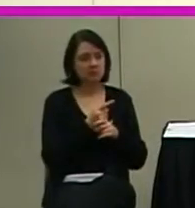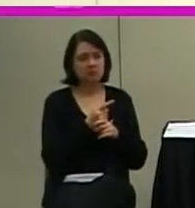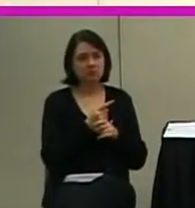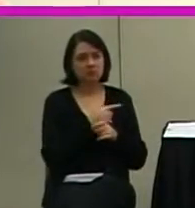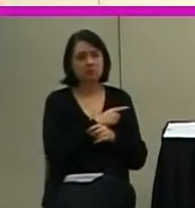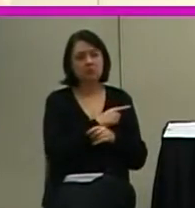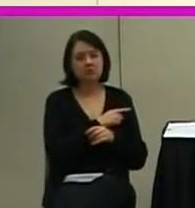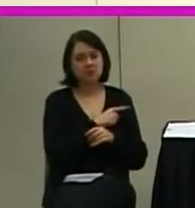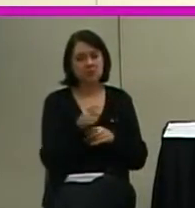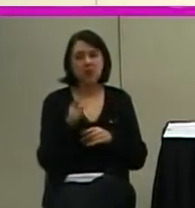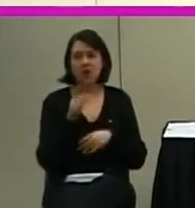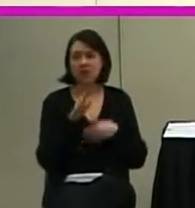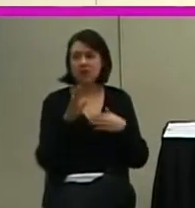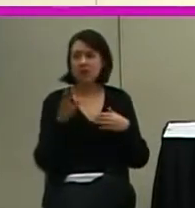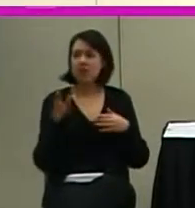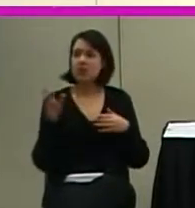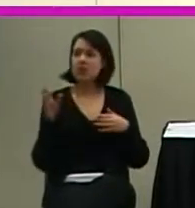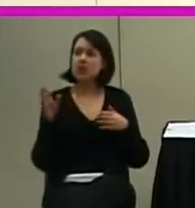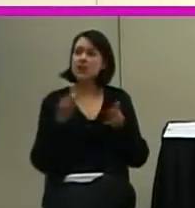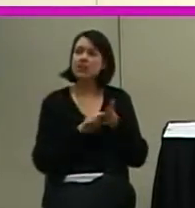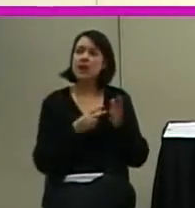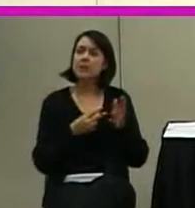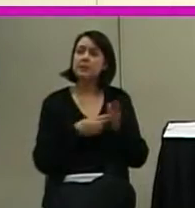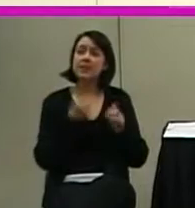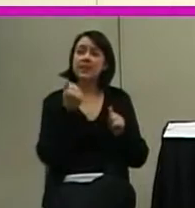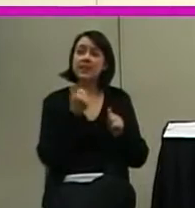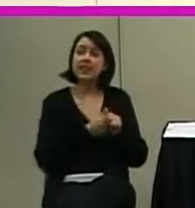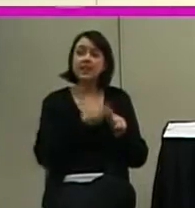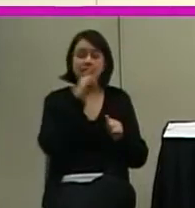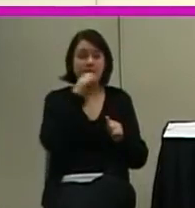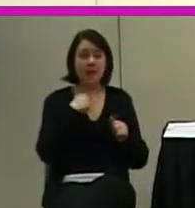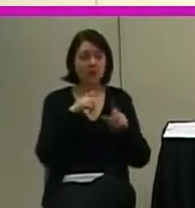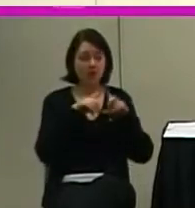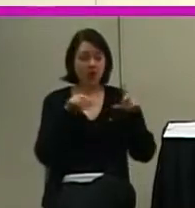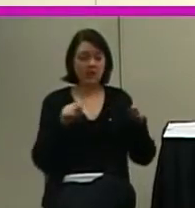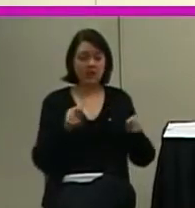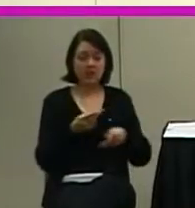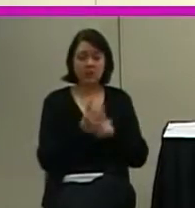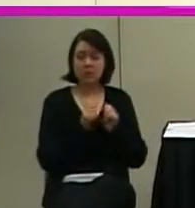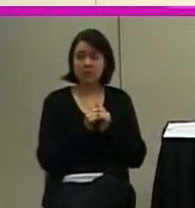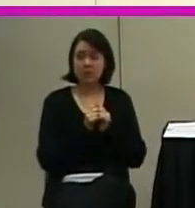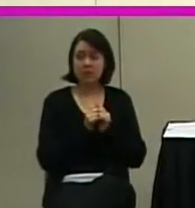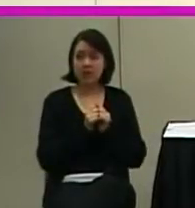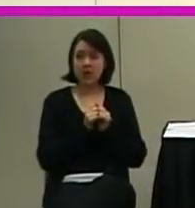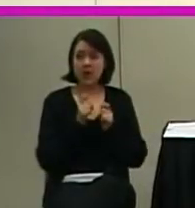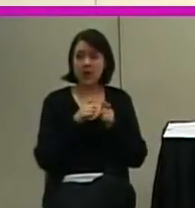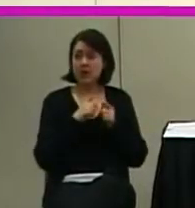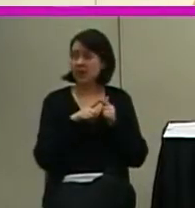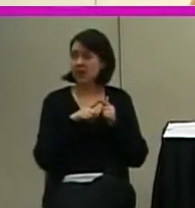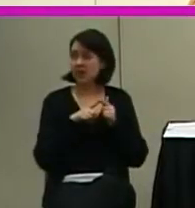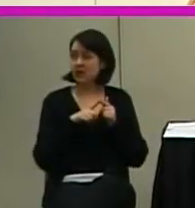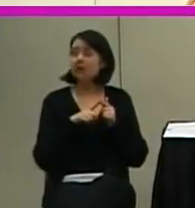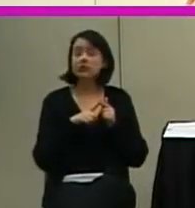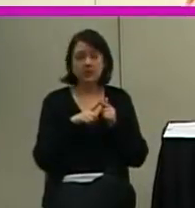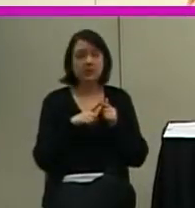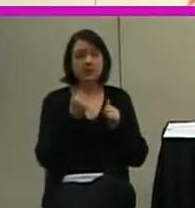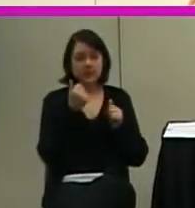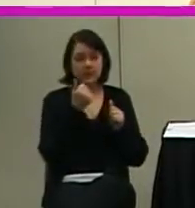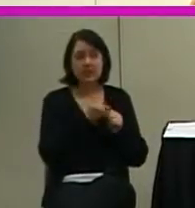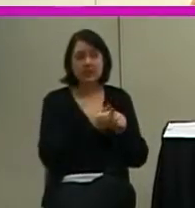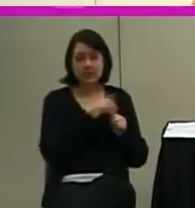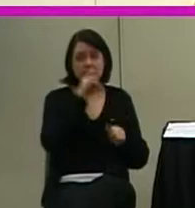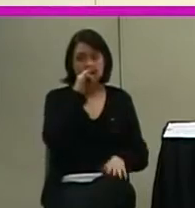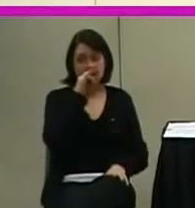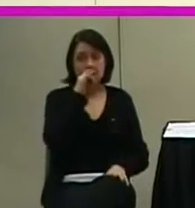will understand it. Does this mean that each kid has these cards they carry around and then the check? Each of the kids who's on